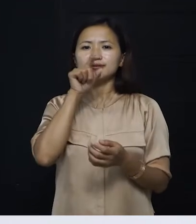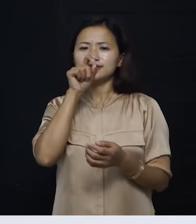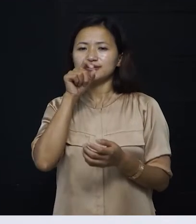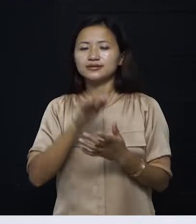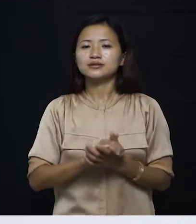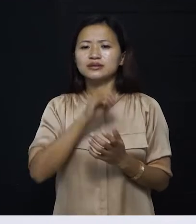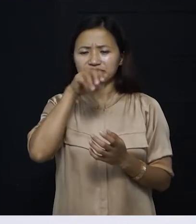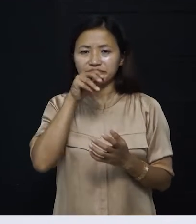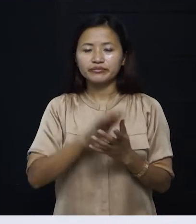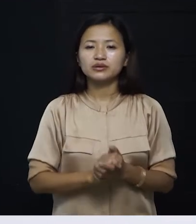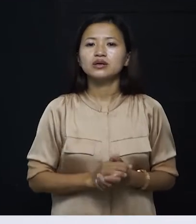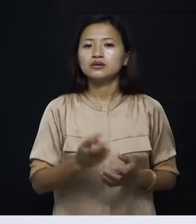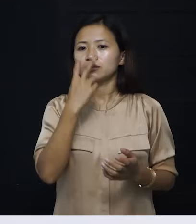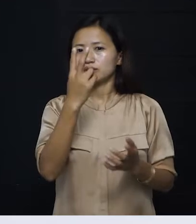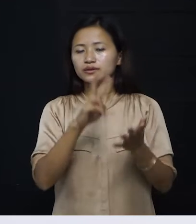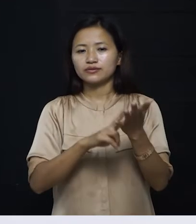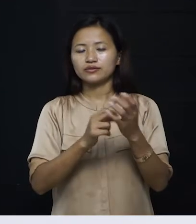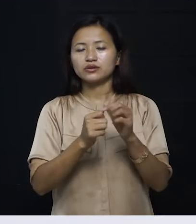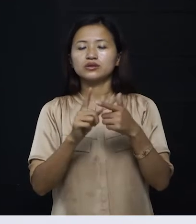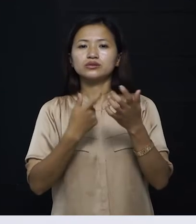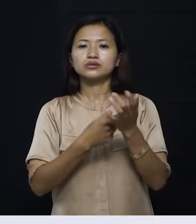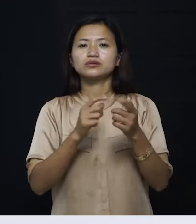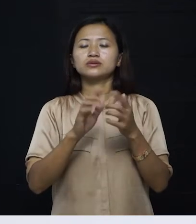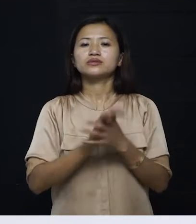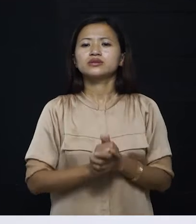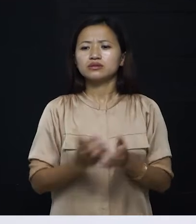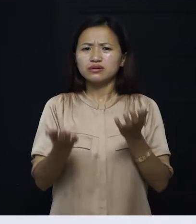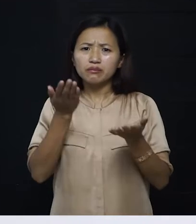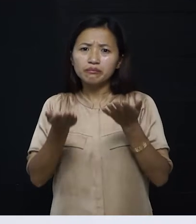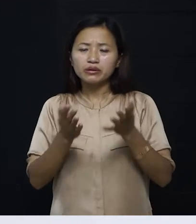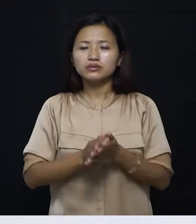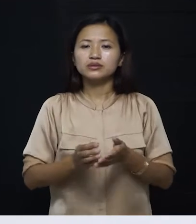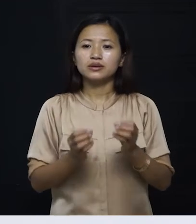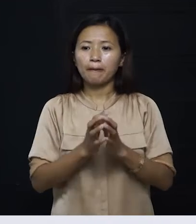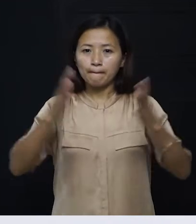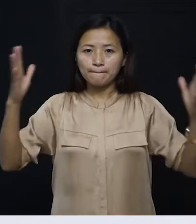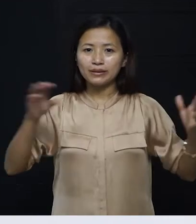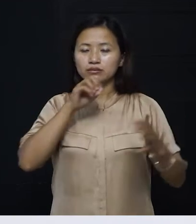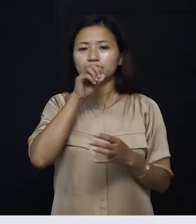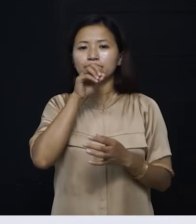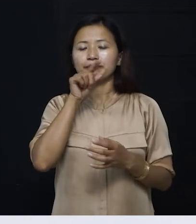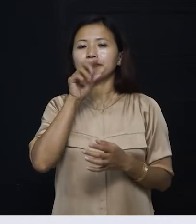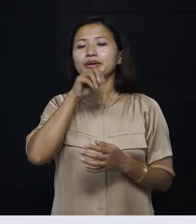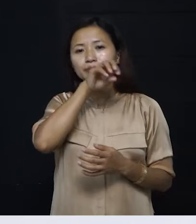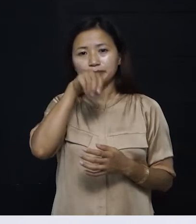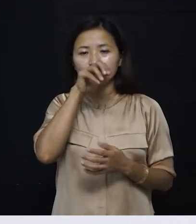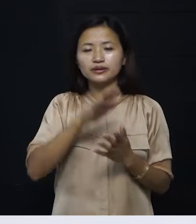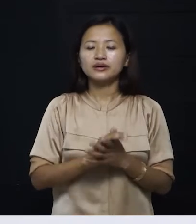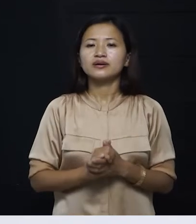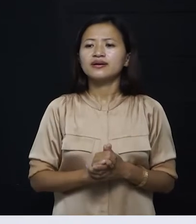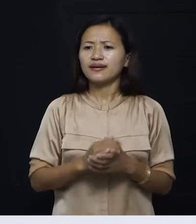But when you look at the value, compare a chicken with a pig, okay, a big pig, you know the value, isn't it? So there was